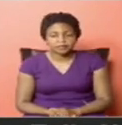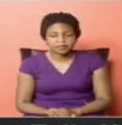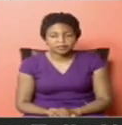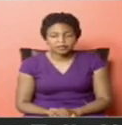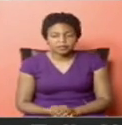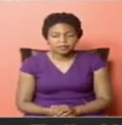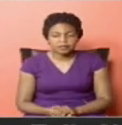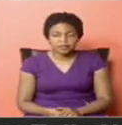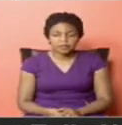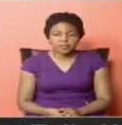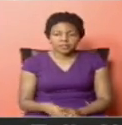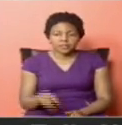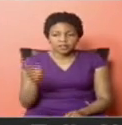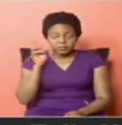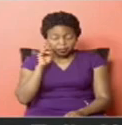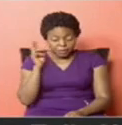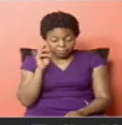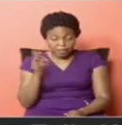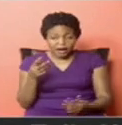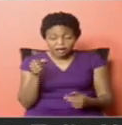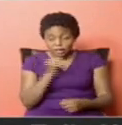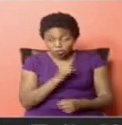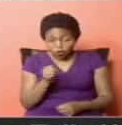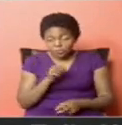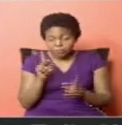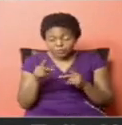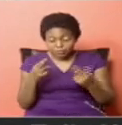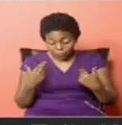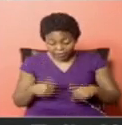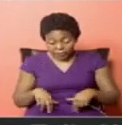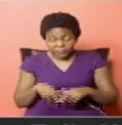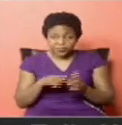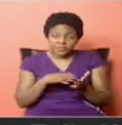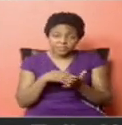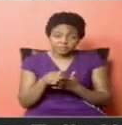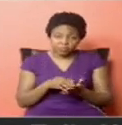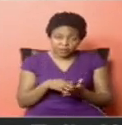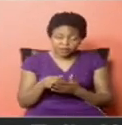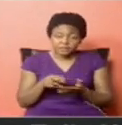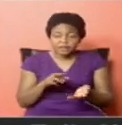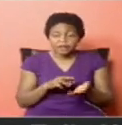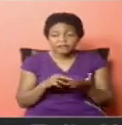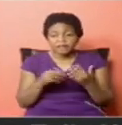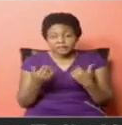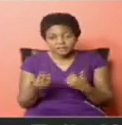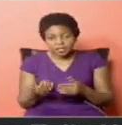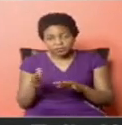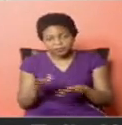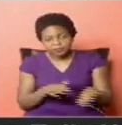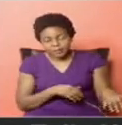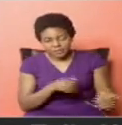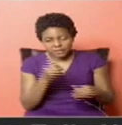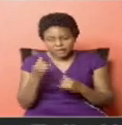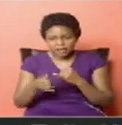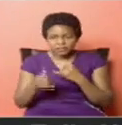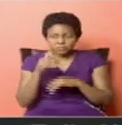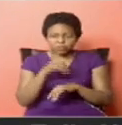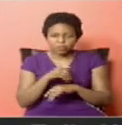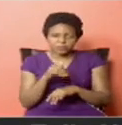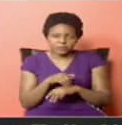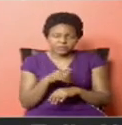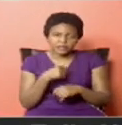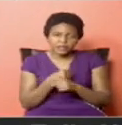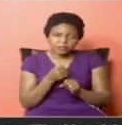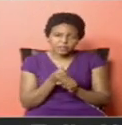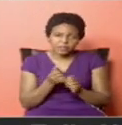Already in a bad situation of health. So that's an issue that needs to be addressed. Now the last comment I would like to make very